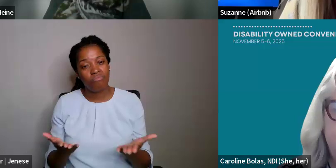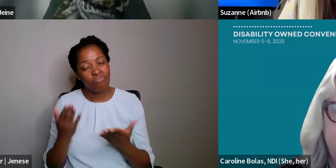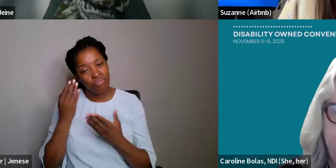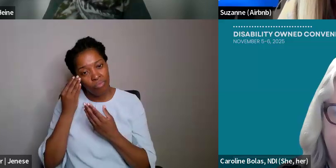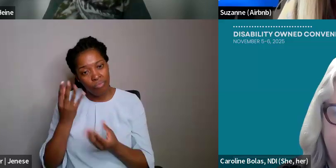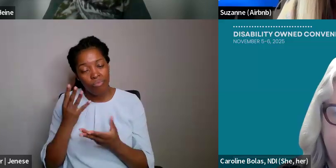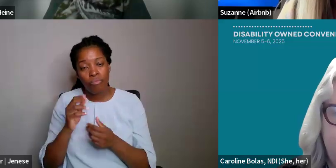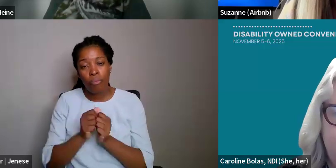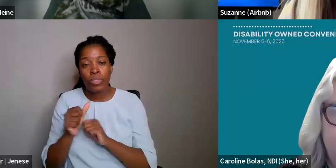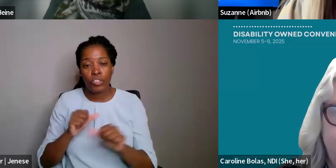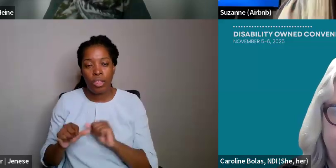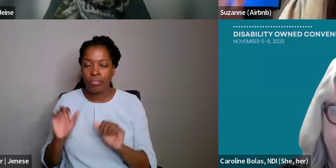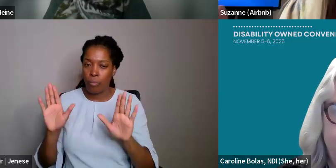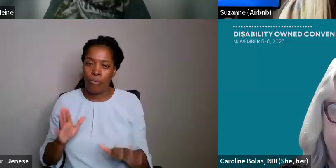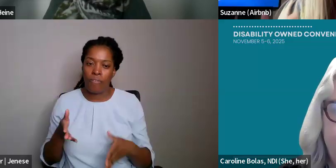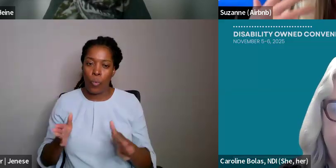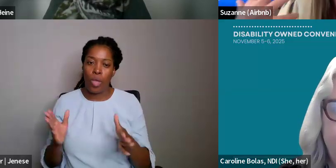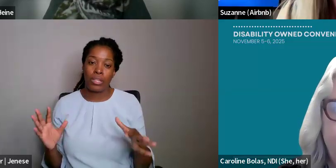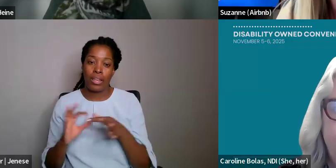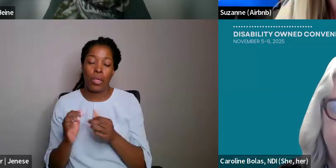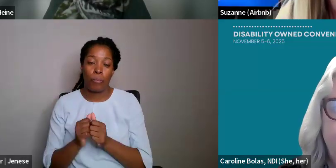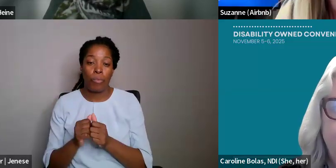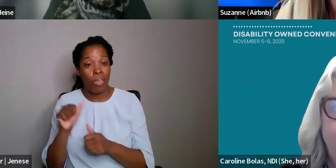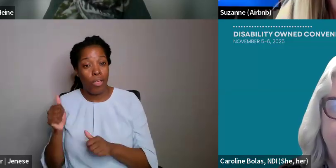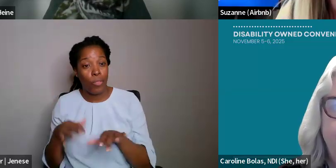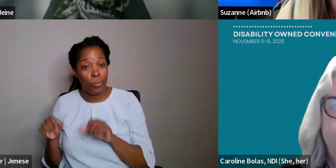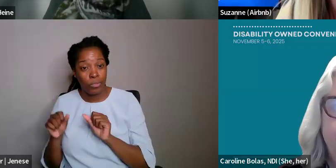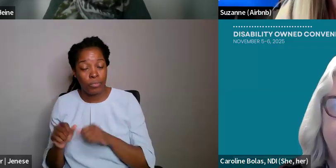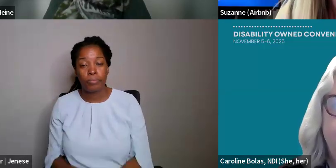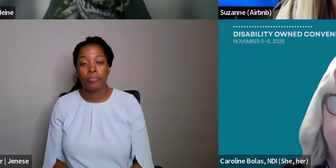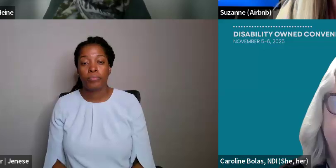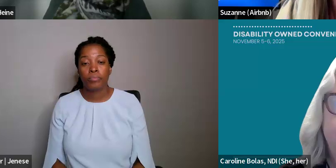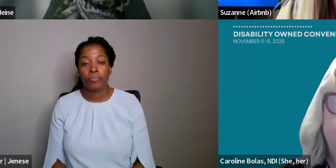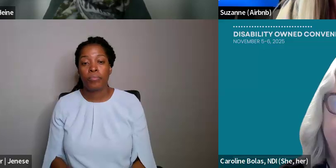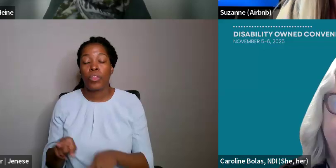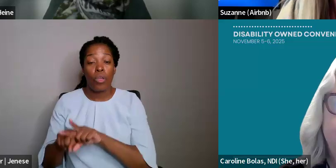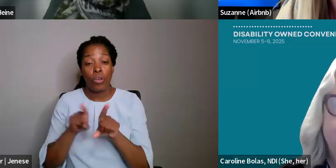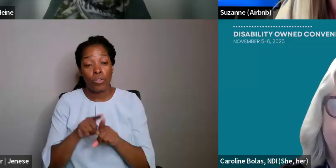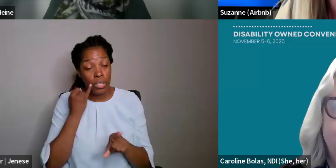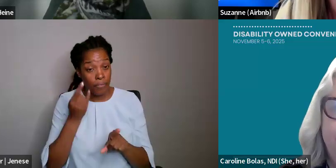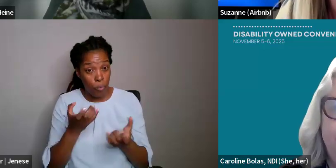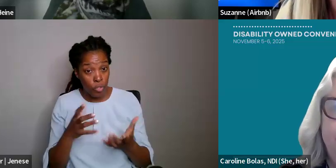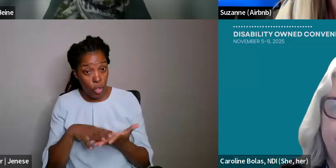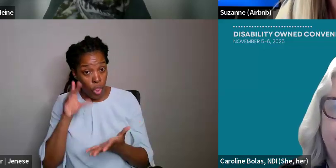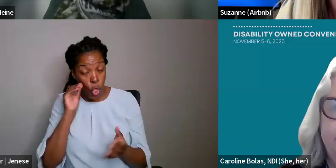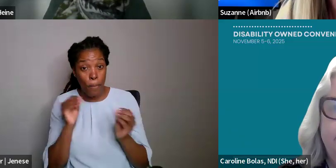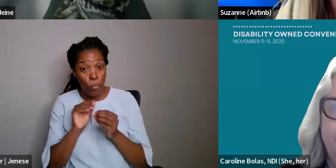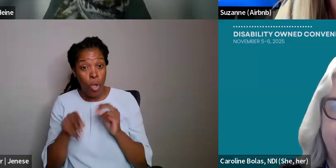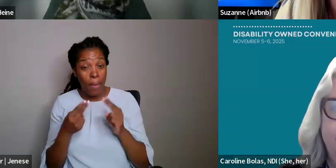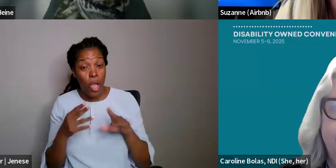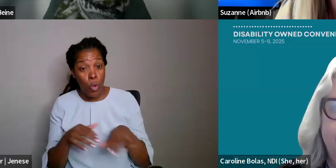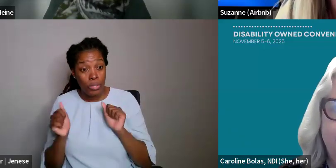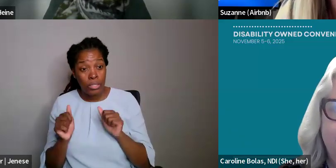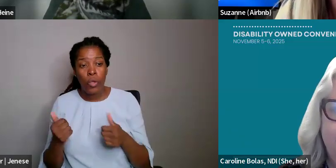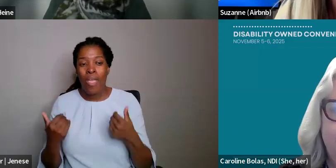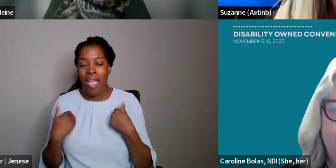way to connect with other hosts. And also, if you want to learn more about hosting, We have some more academy sessions. We have one on